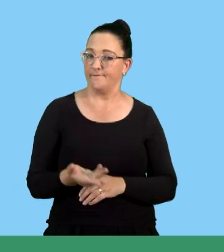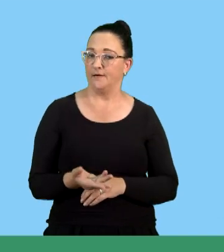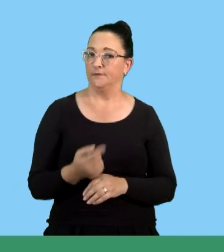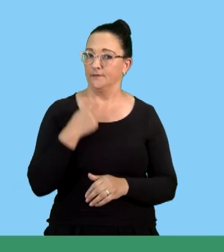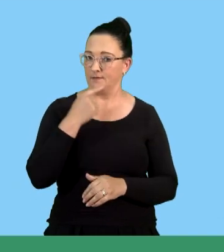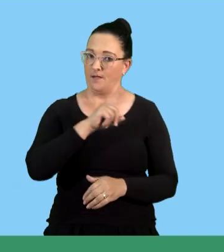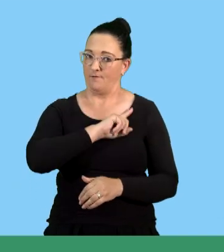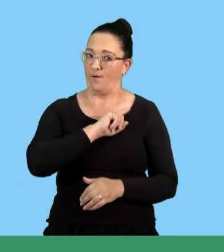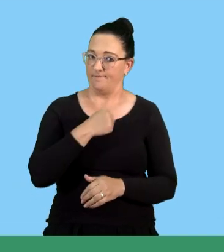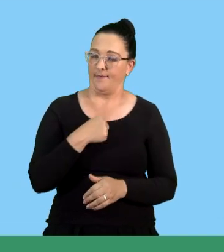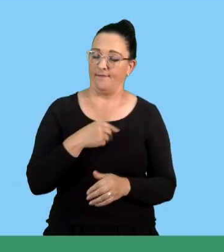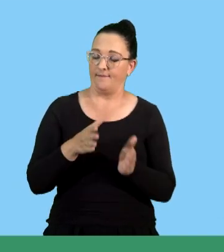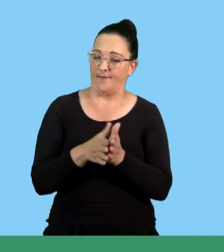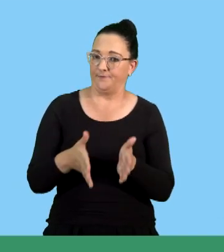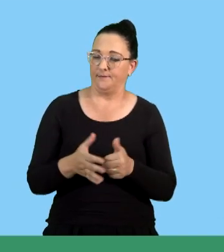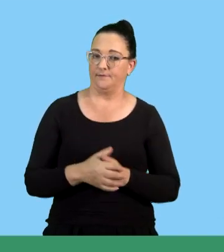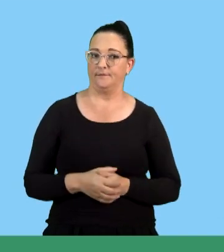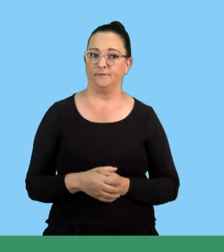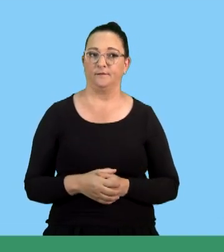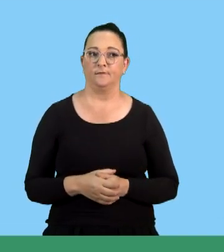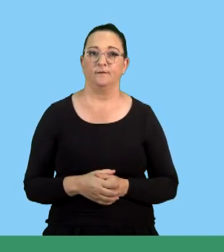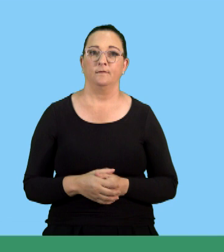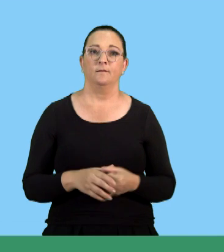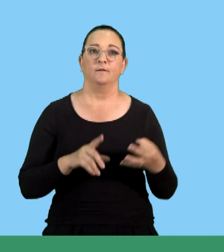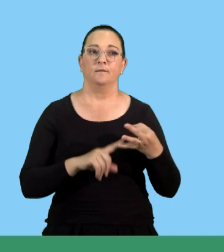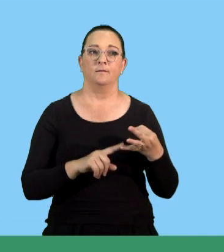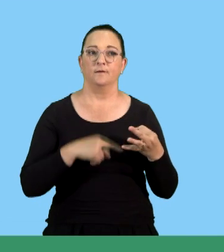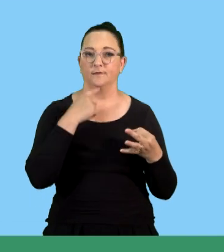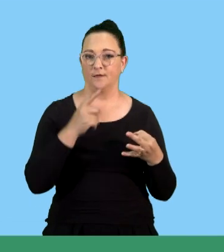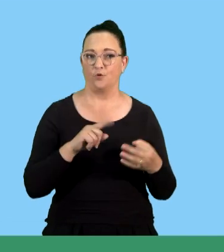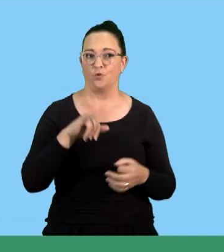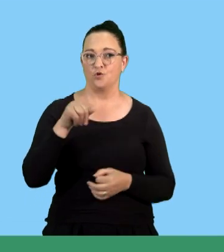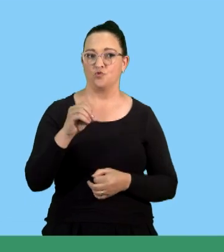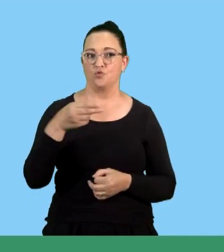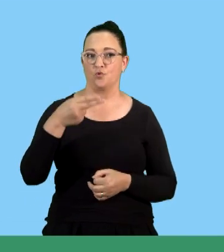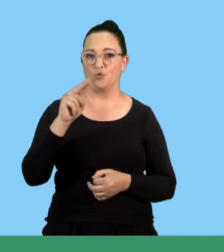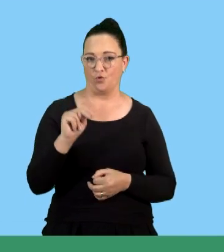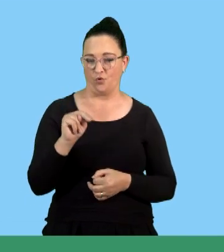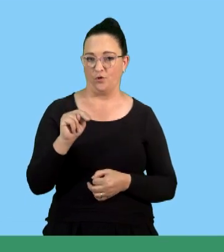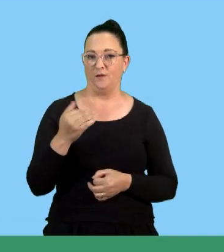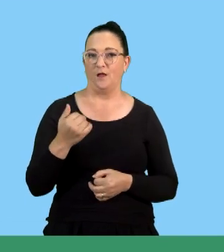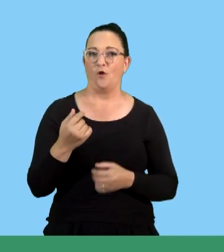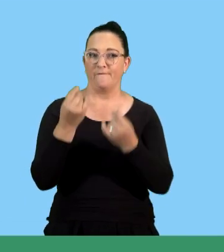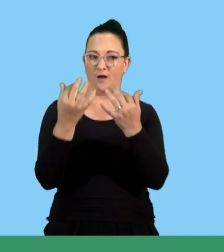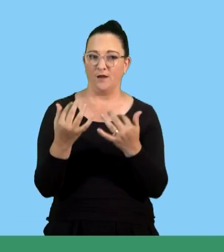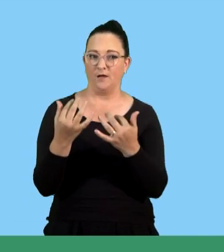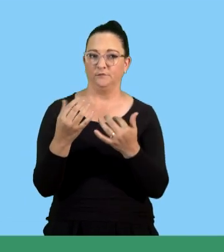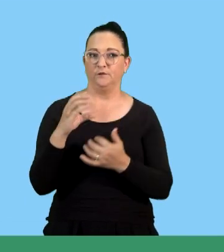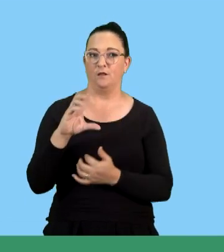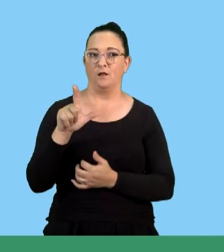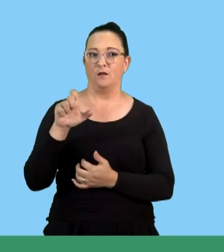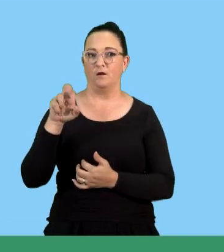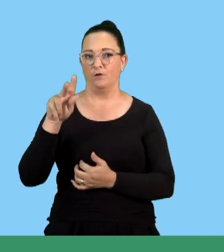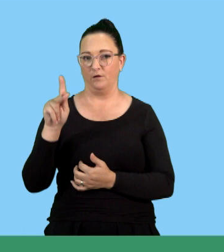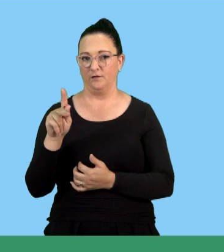say, this is why I was absent. The last one says, John, the financial clerk, was given permission to